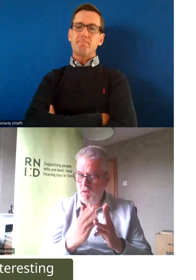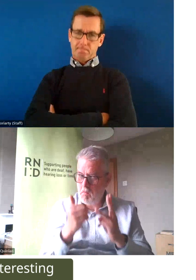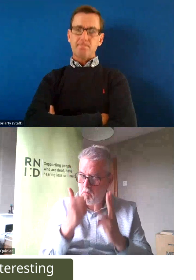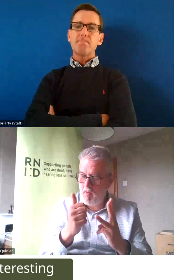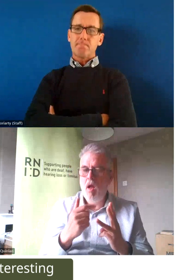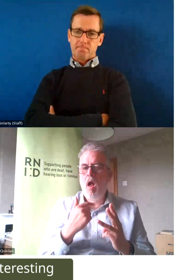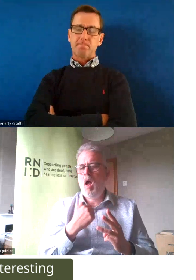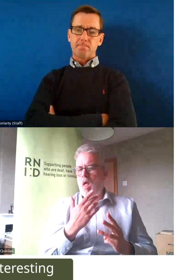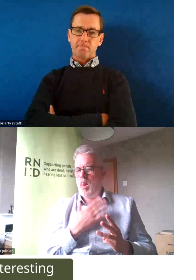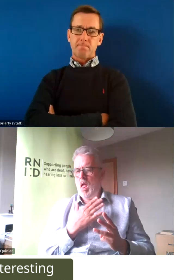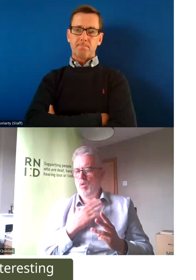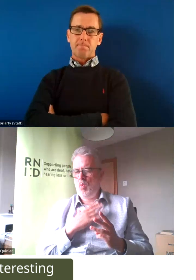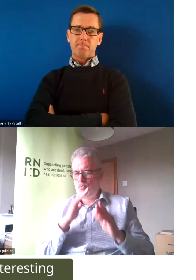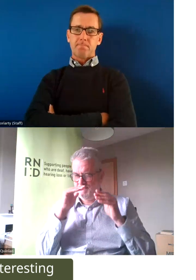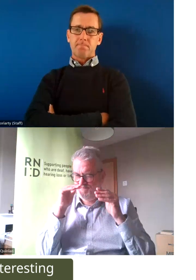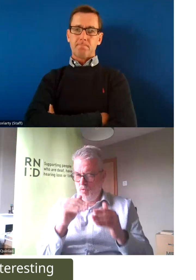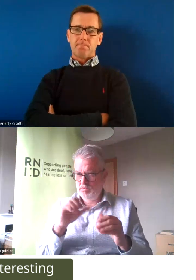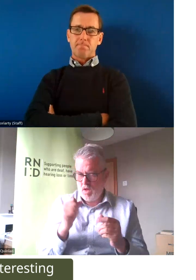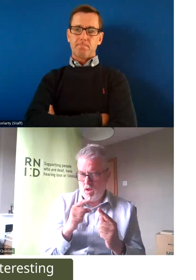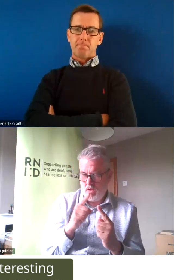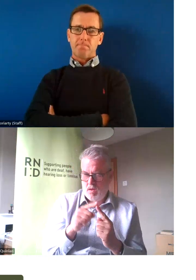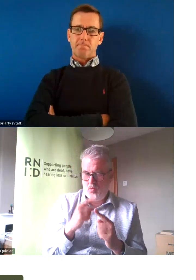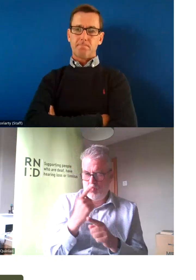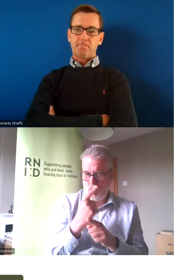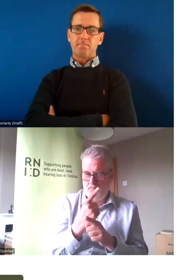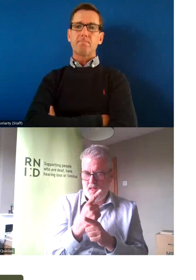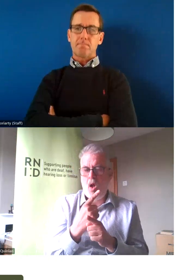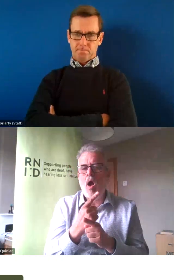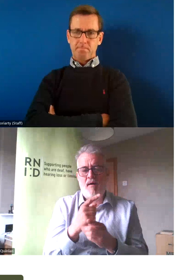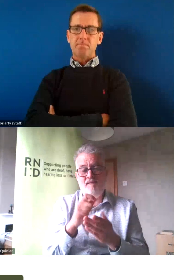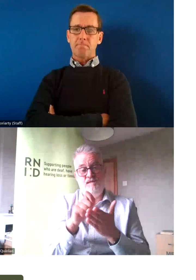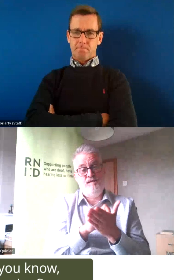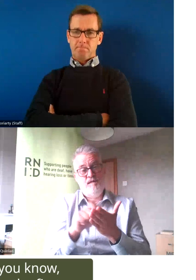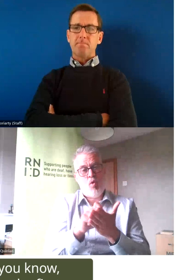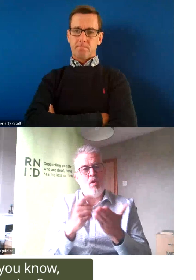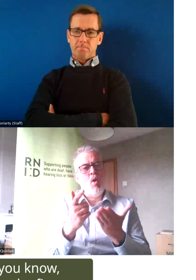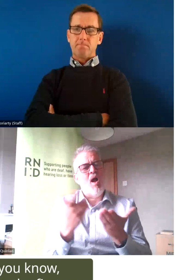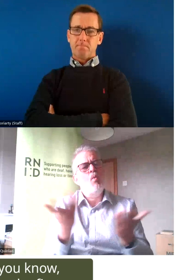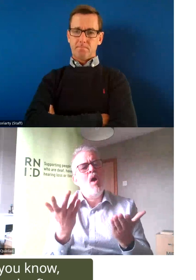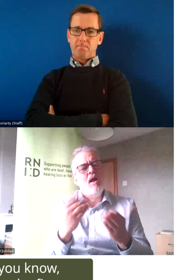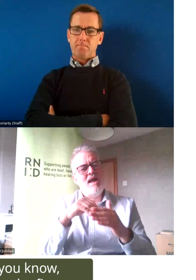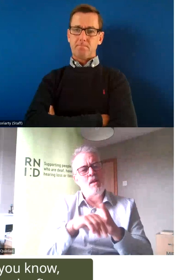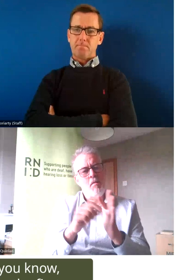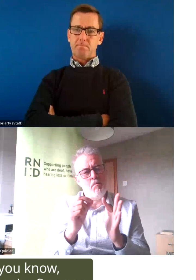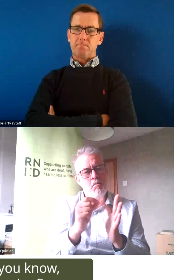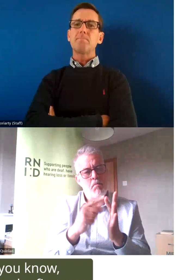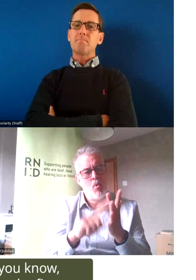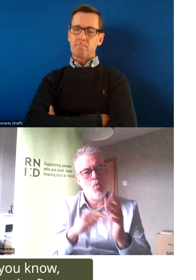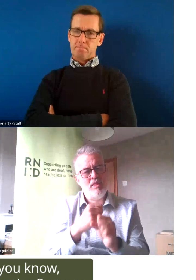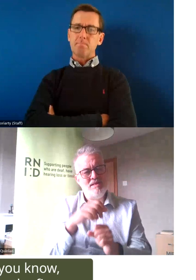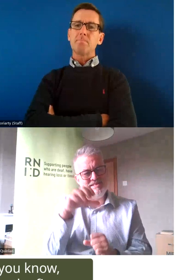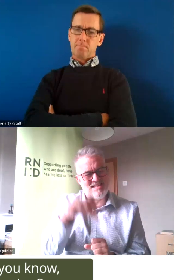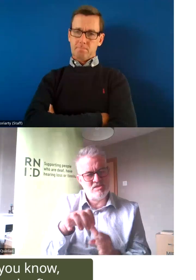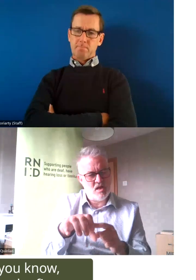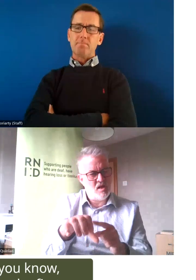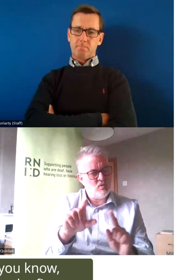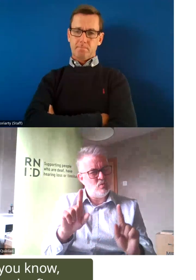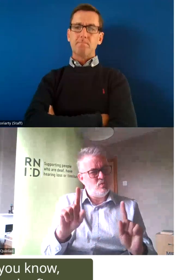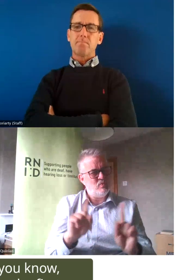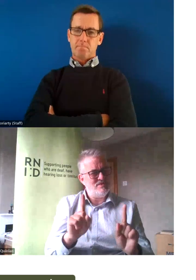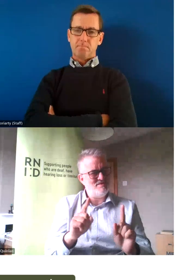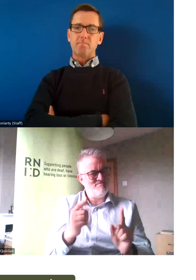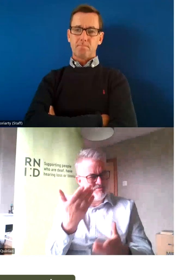That's really interesting. There are three ways to vote. That's great. I would like to, perhaps focus first